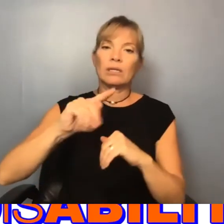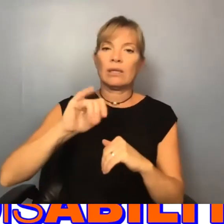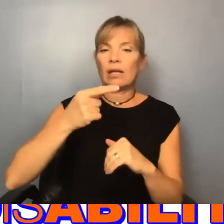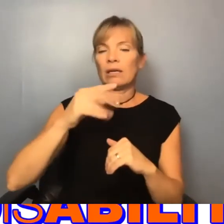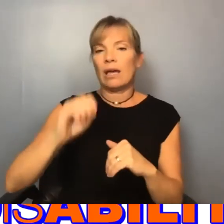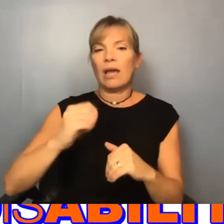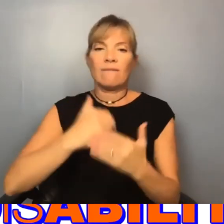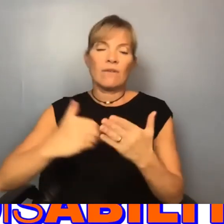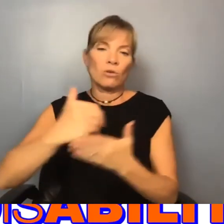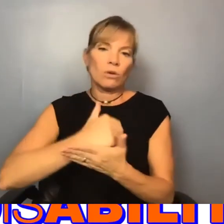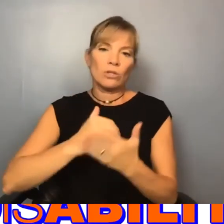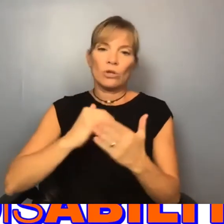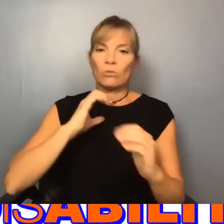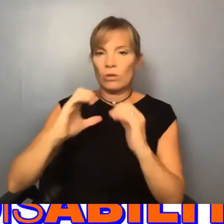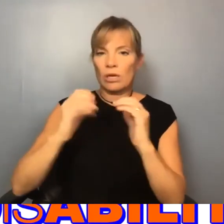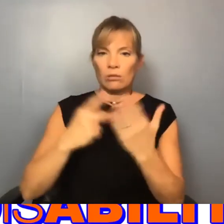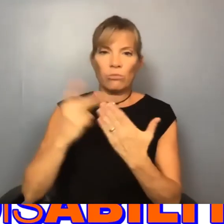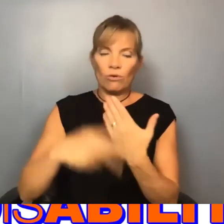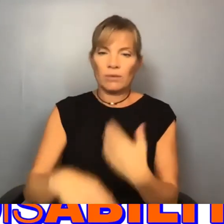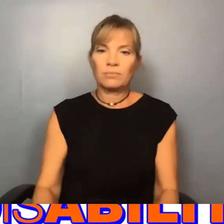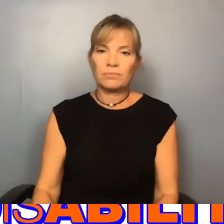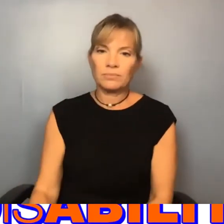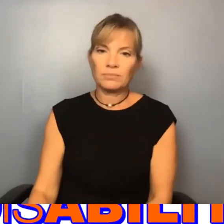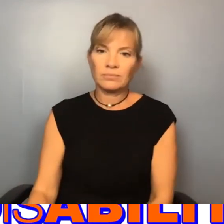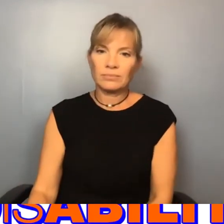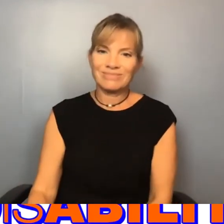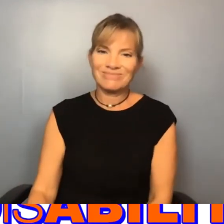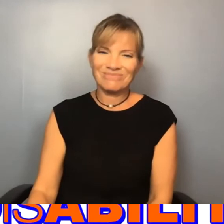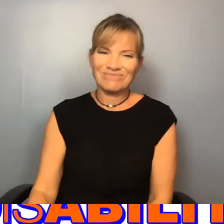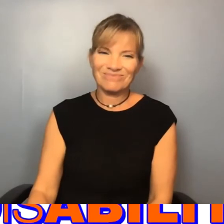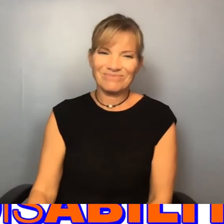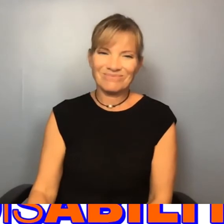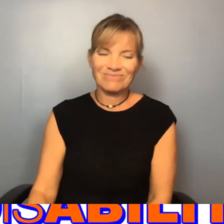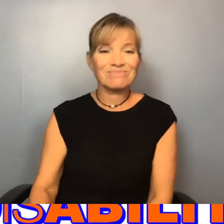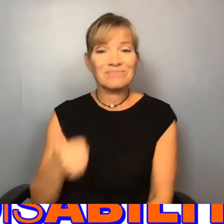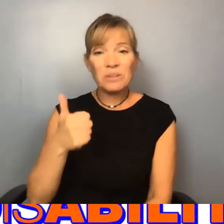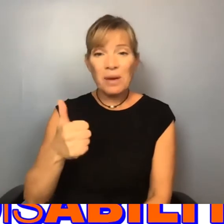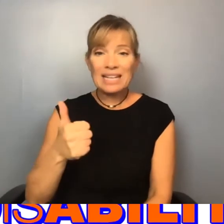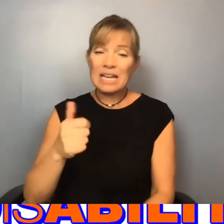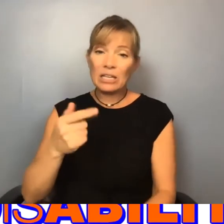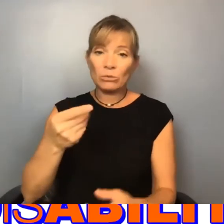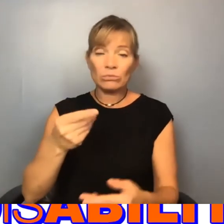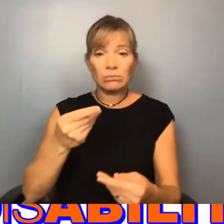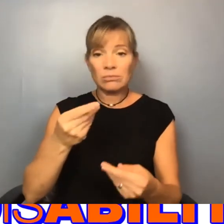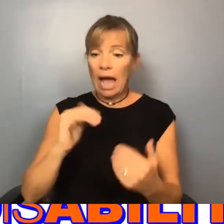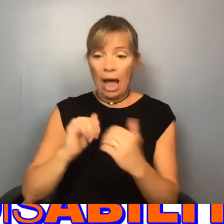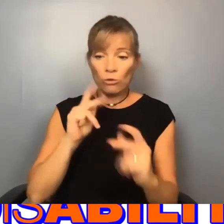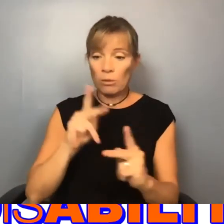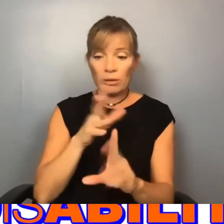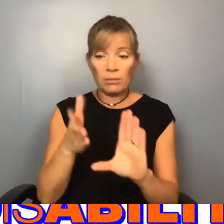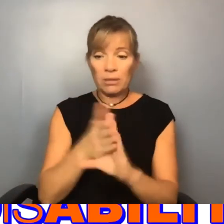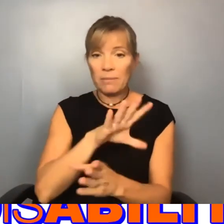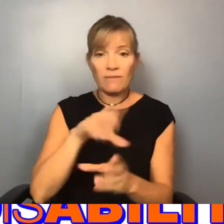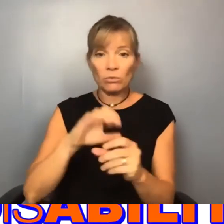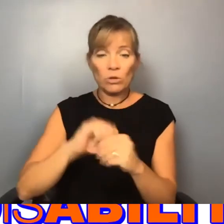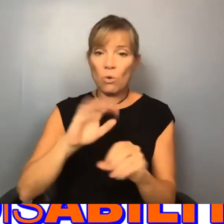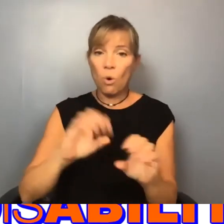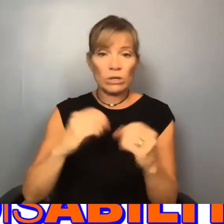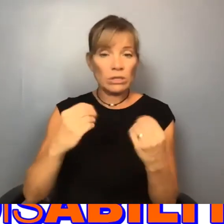programs. Yeah. Great. And can you tell us about how people get involved with your organization?